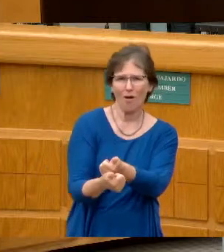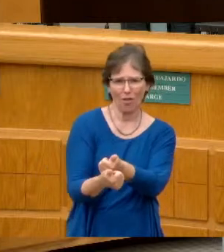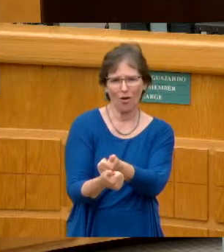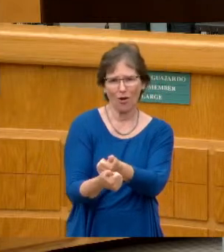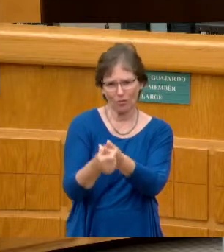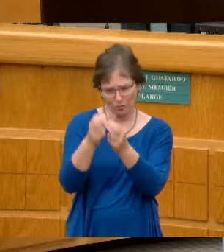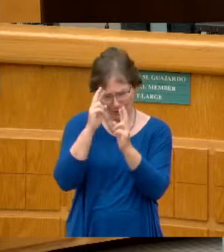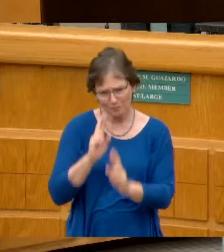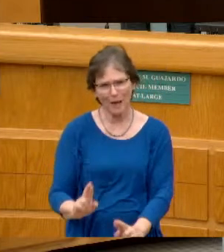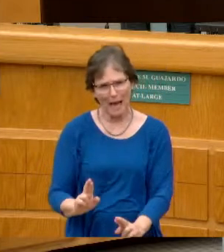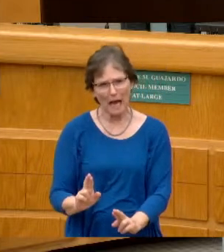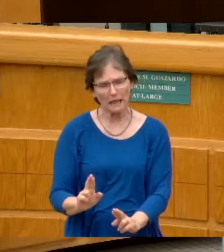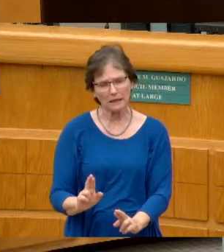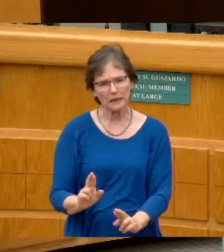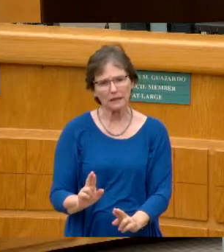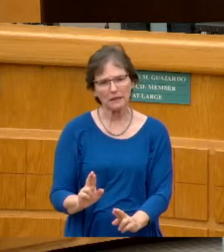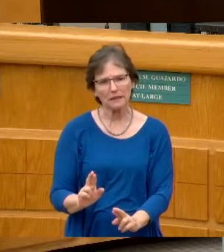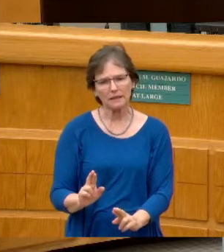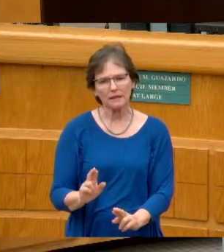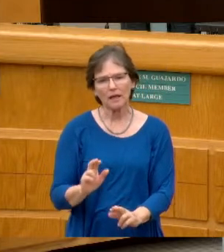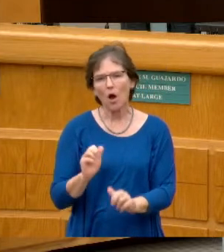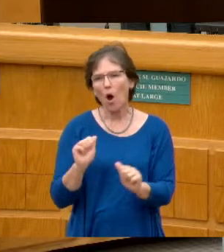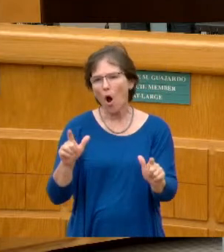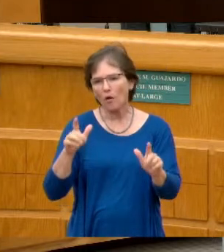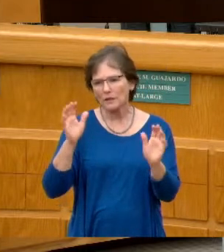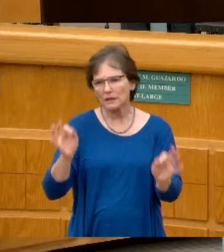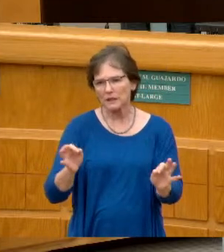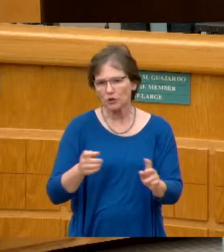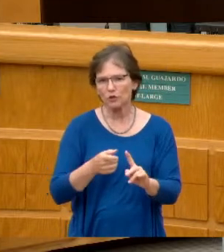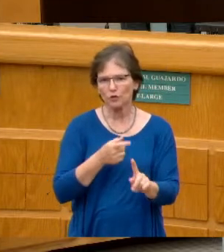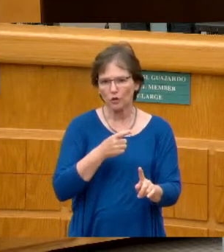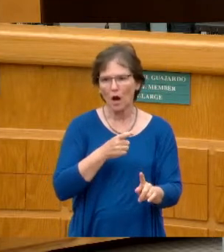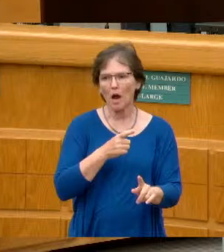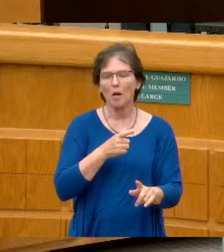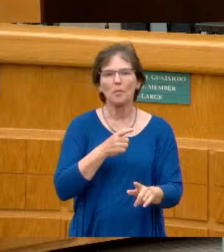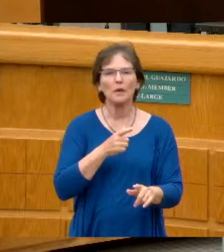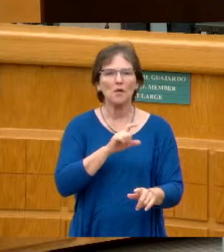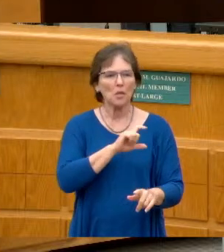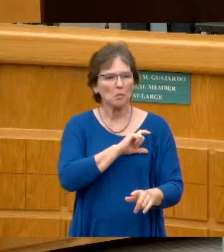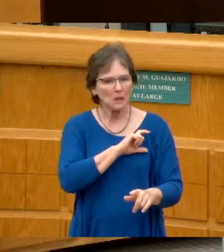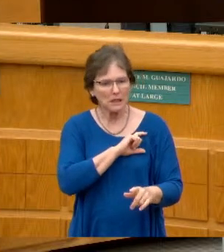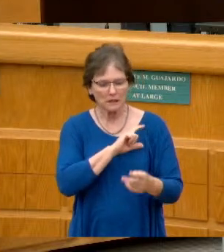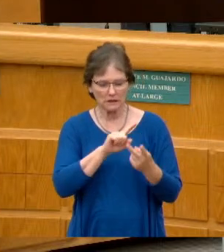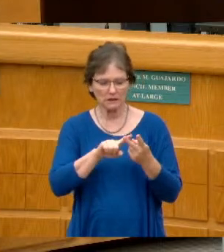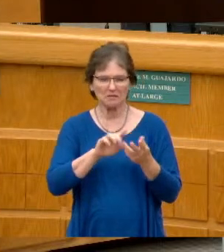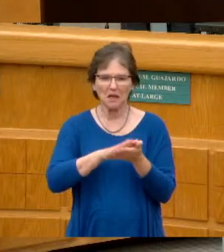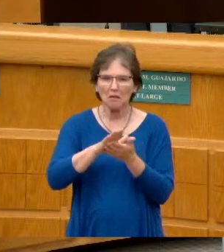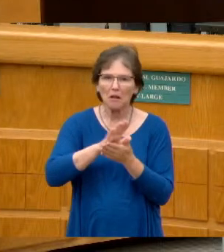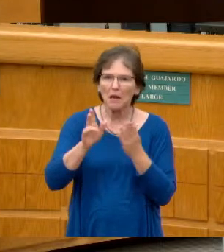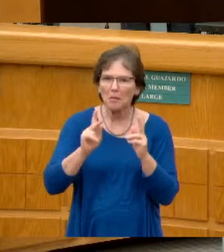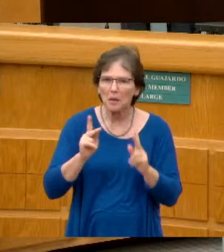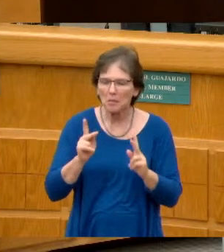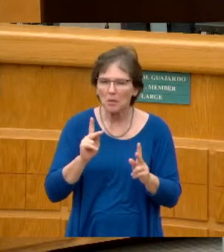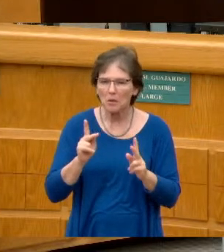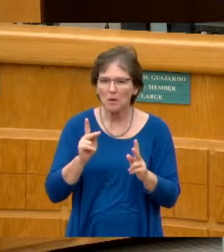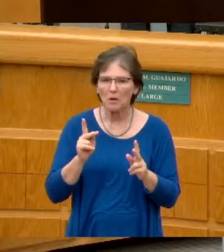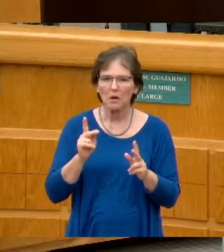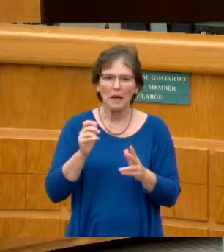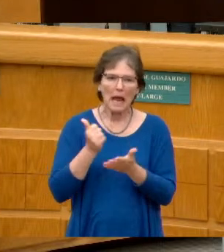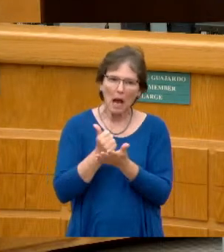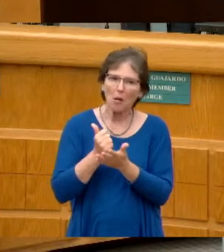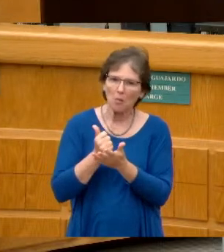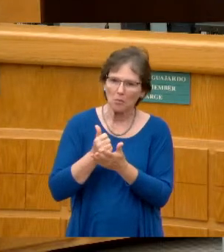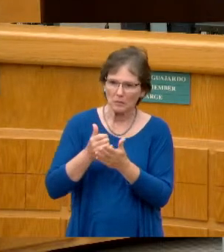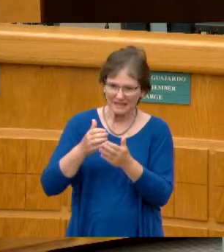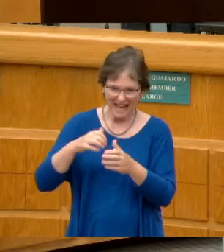said, if they have to be implemented, they will be lifted as soon as it's advisable to do so.